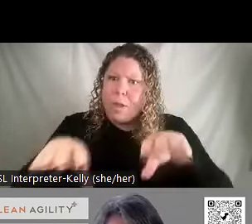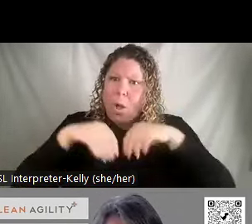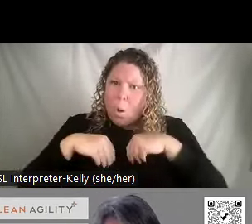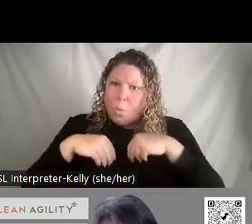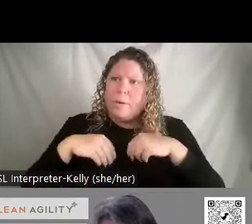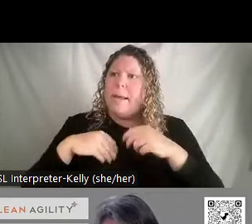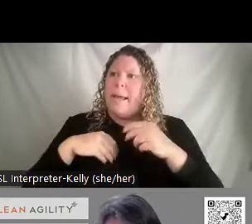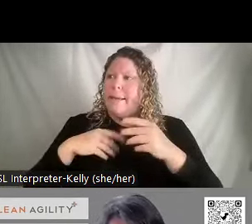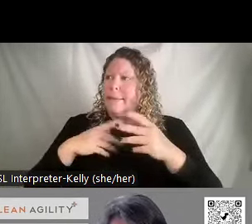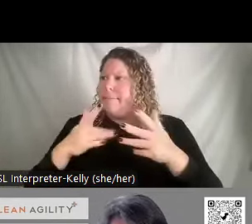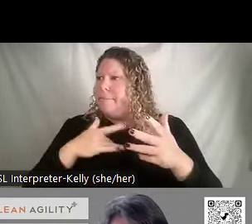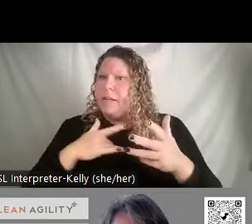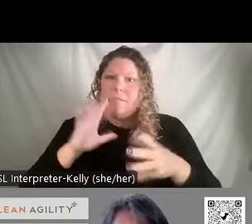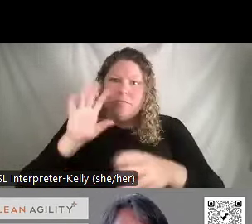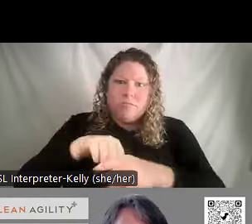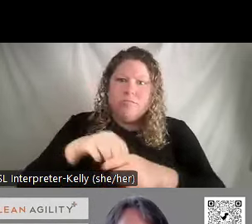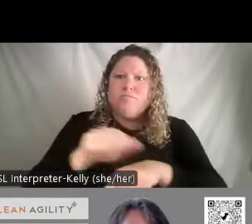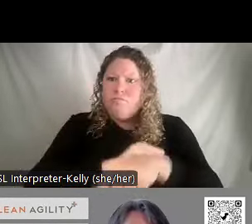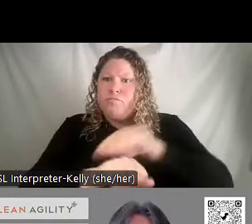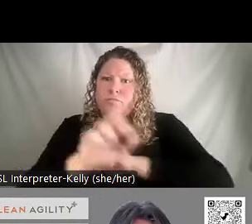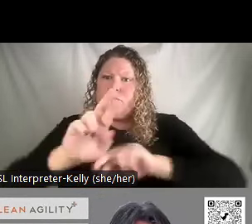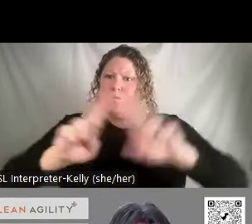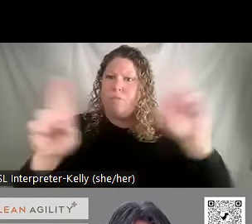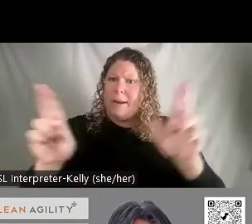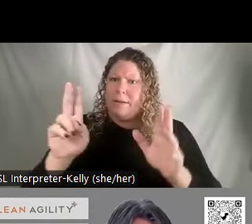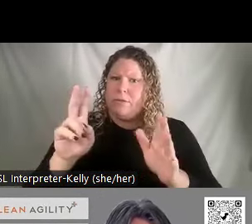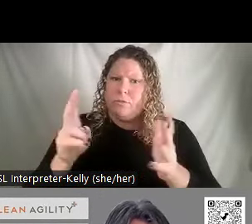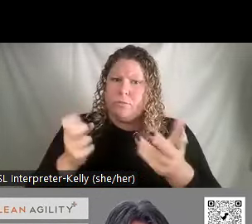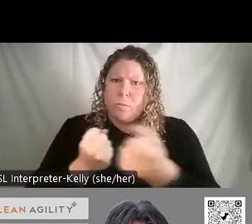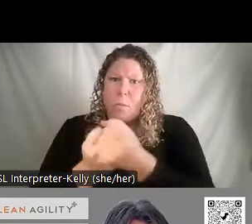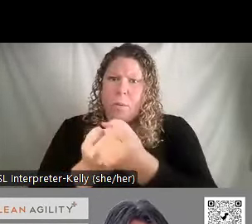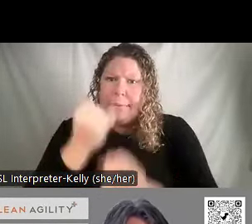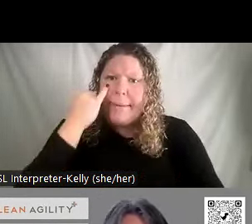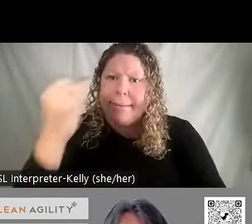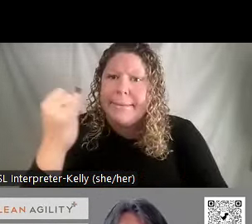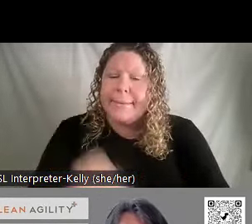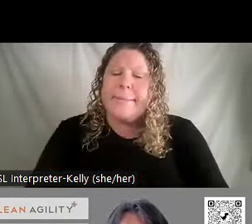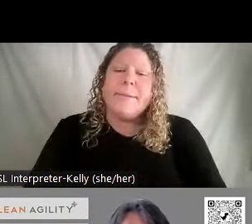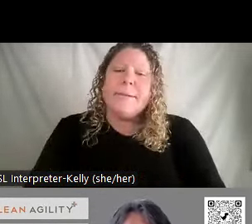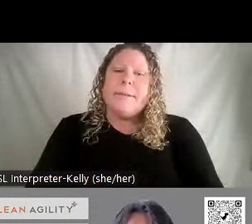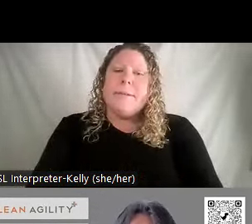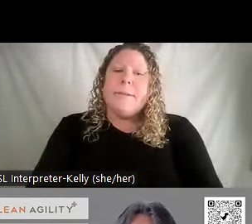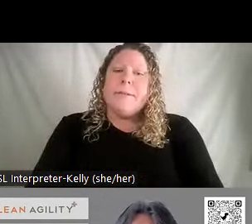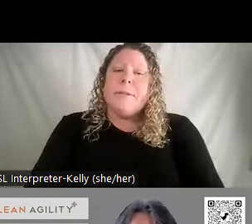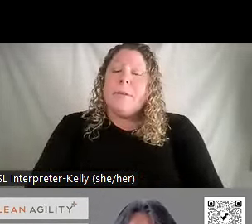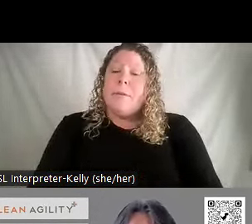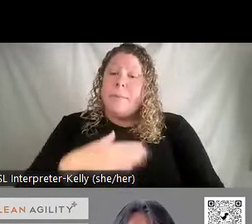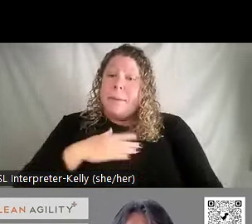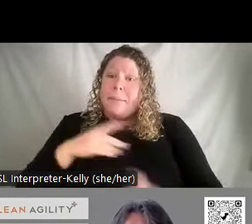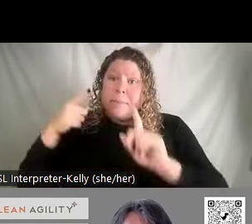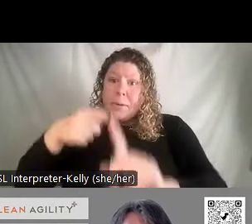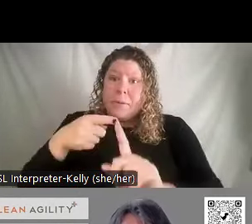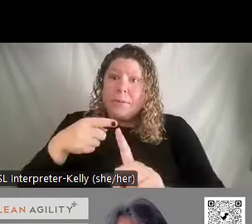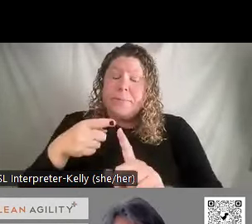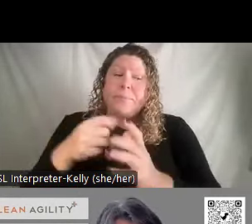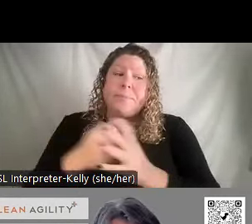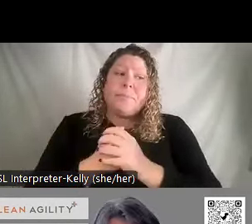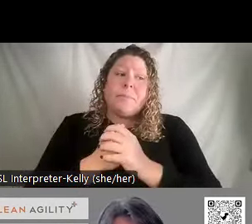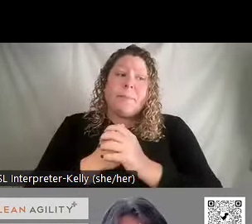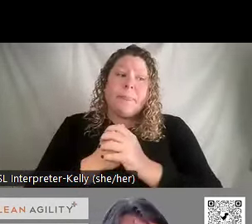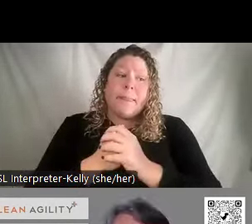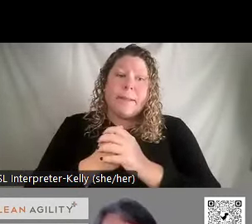them and actually execute them. So the point I'd like to make here is that the more that the initiative